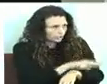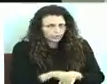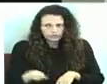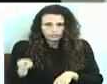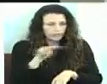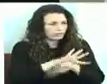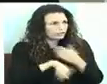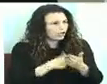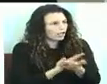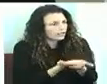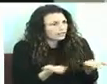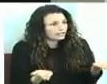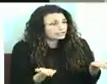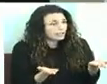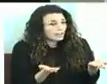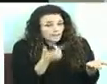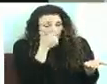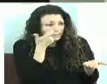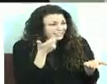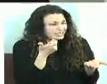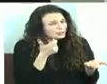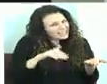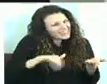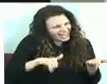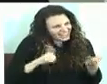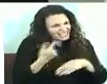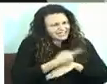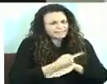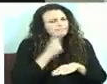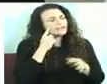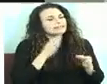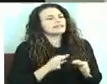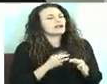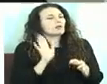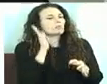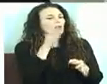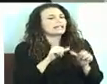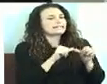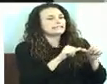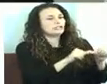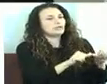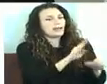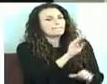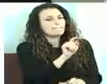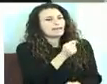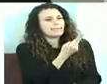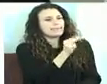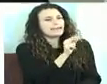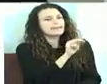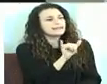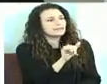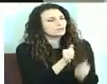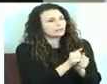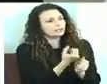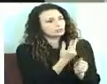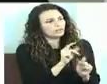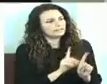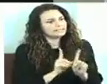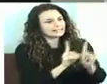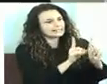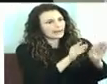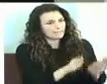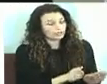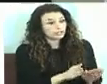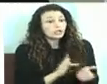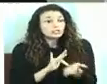around at everything, but since it was so late that day, he decides to continue on to Bethany with the 12 disciples.